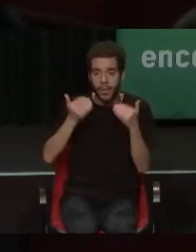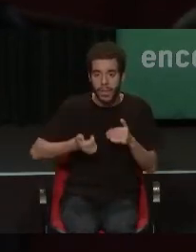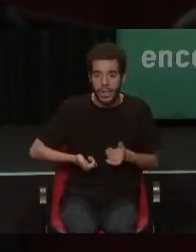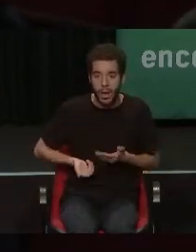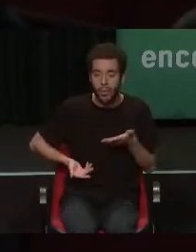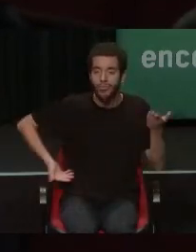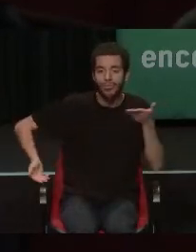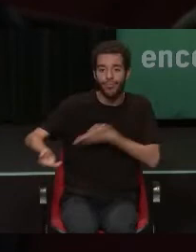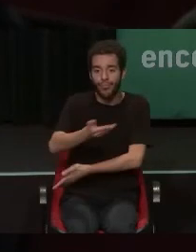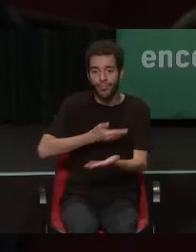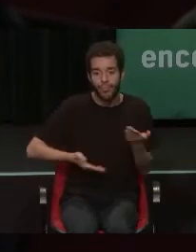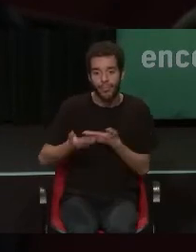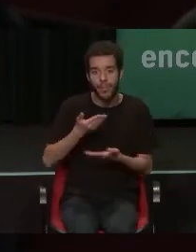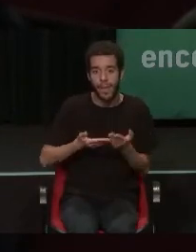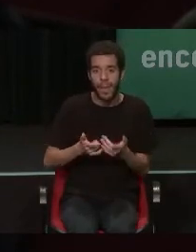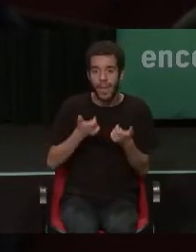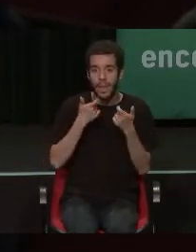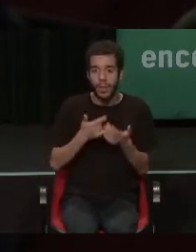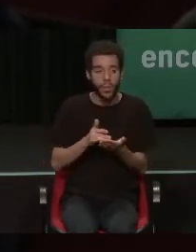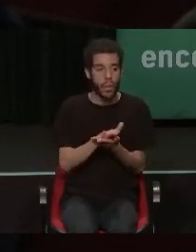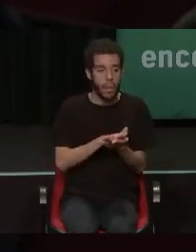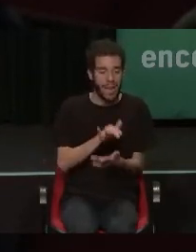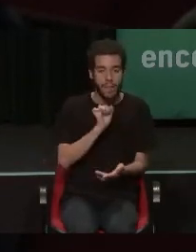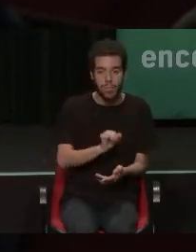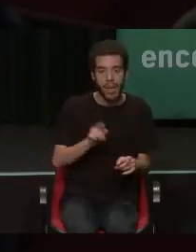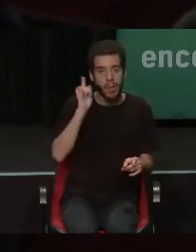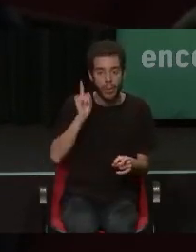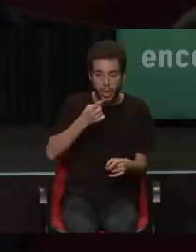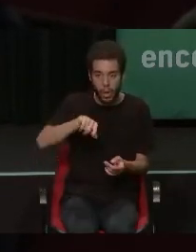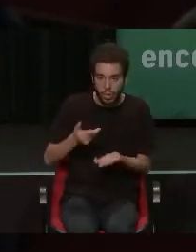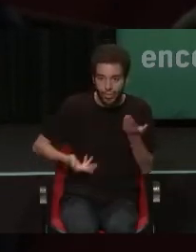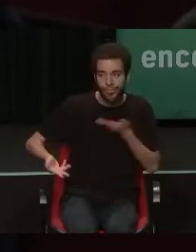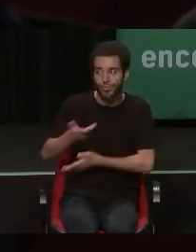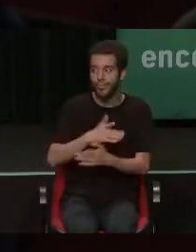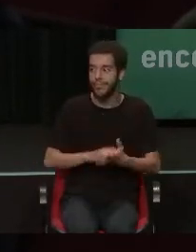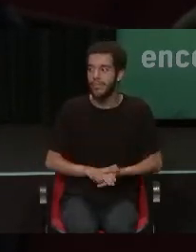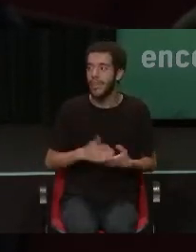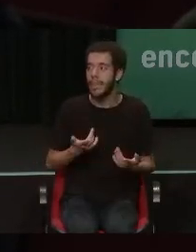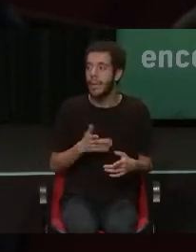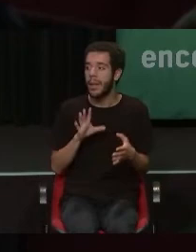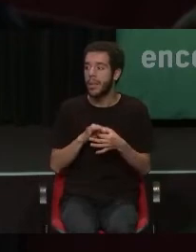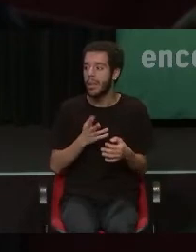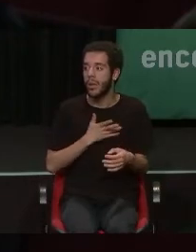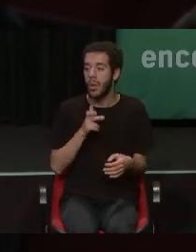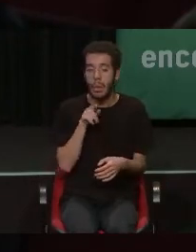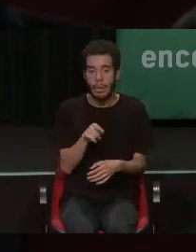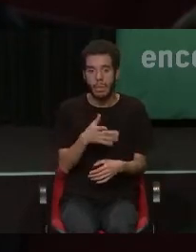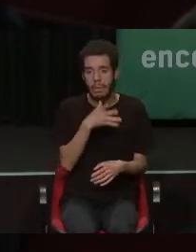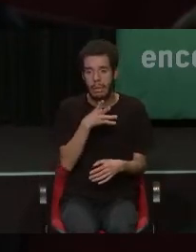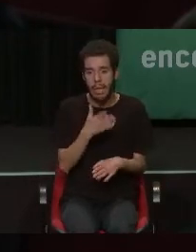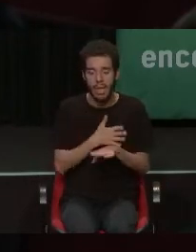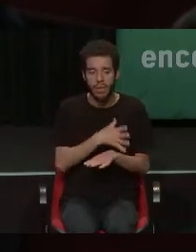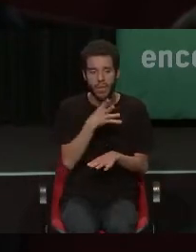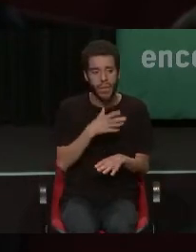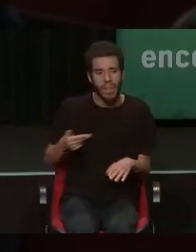which is everything is based on, is very crucial. Talking about what Dr. Shireen was talking about hepatitis